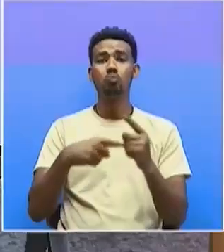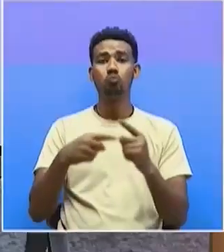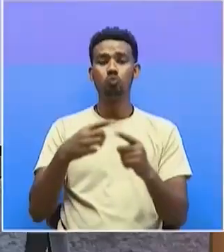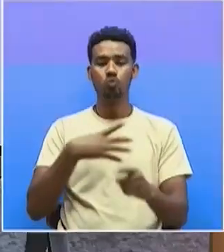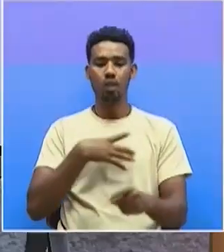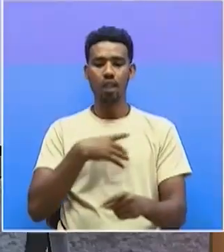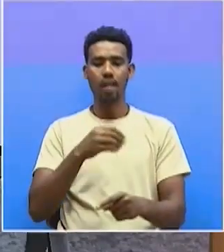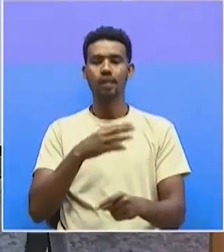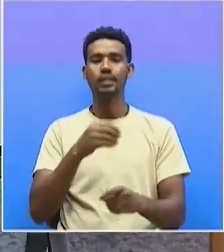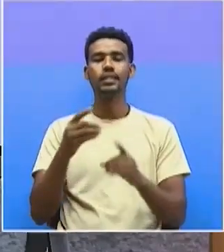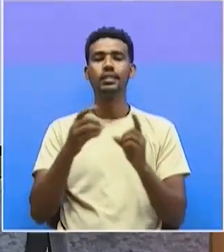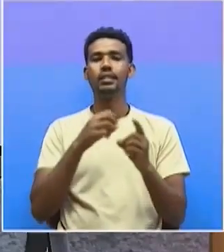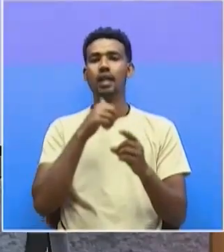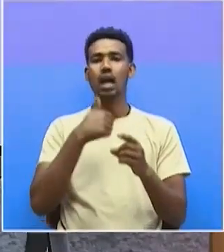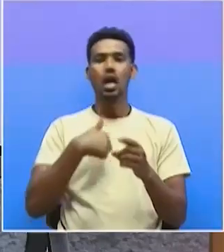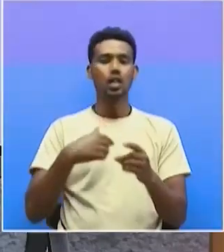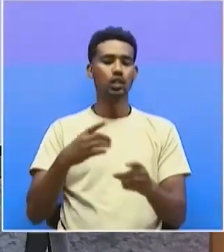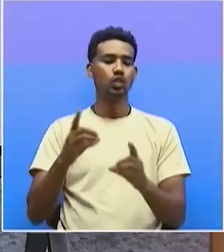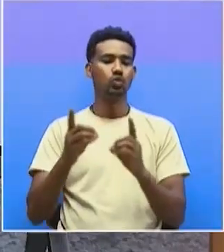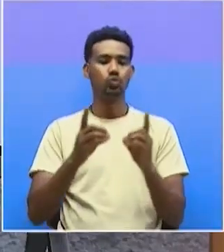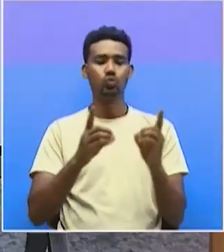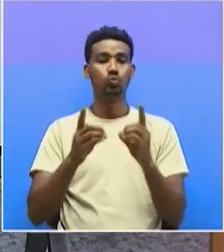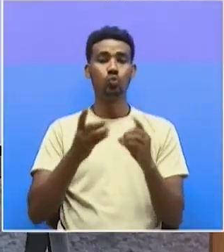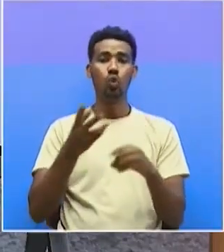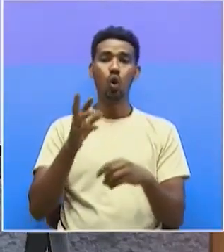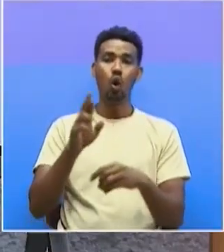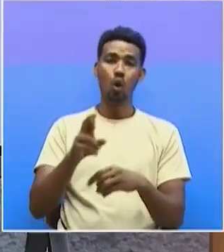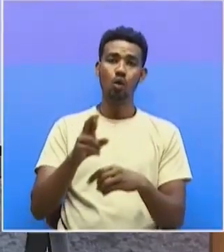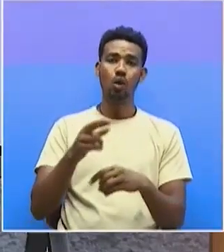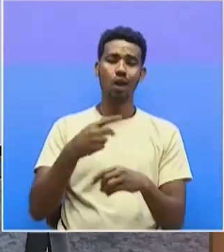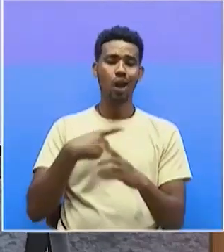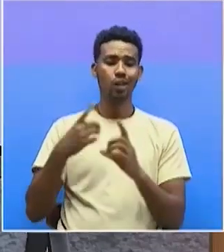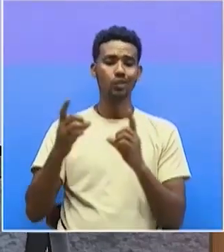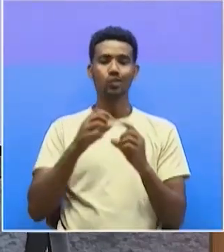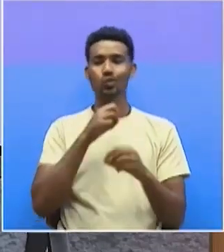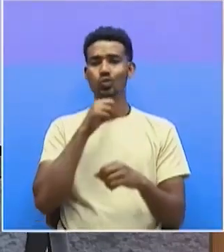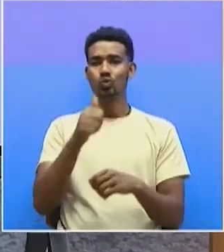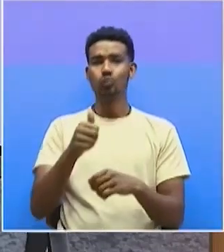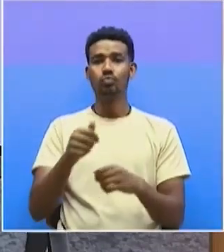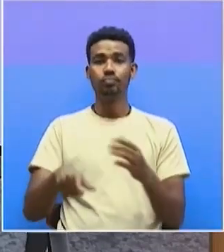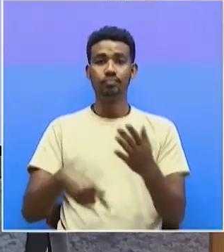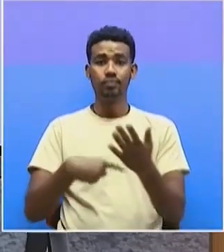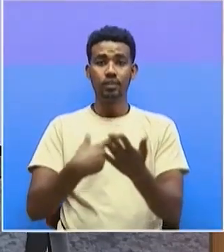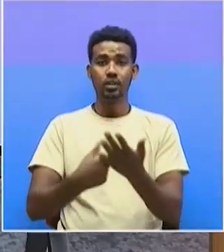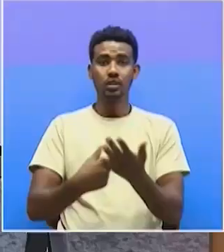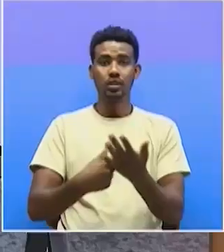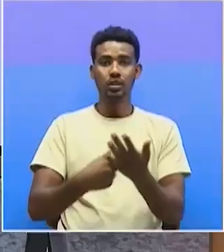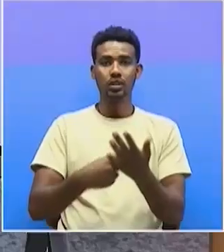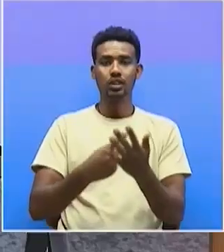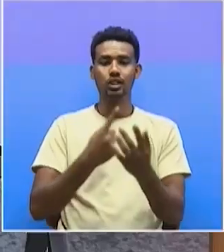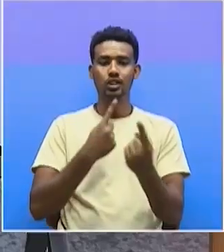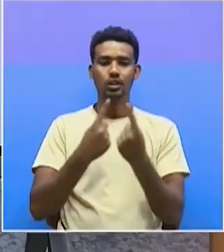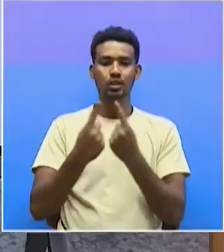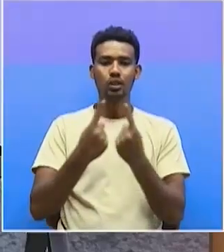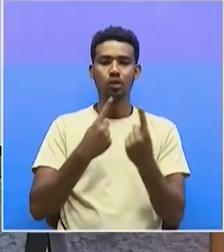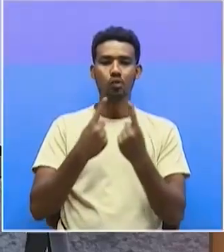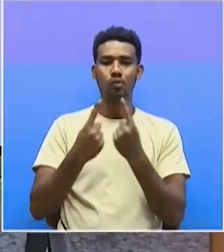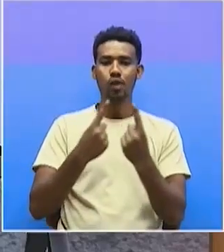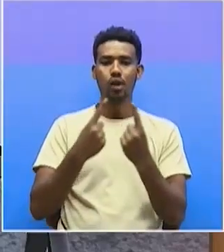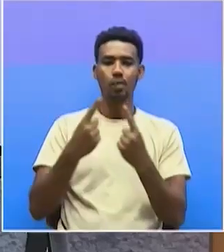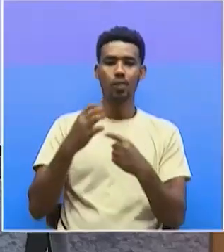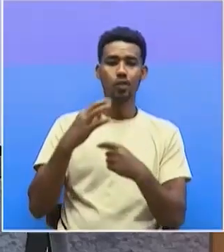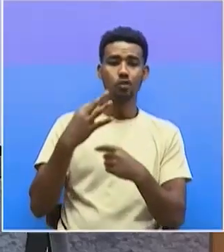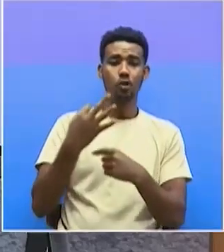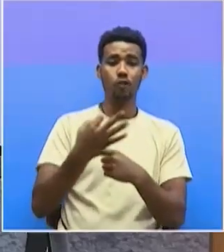can use I do or I don't even. That is the vocabulary of by